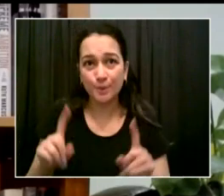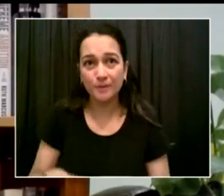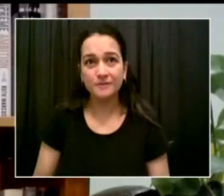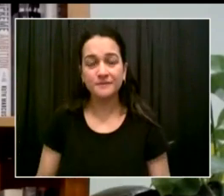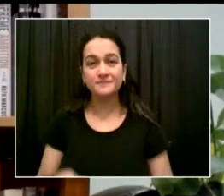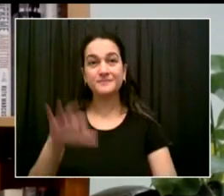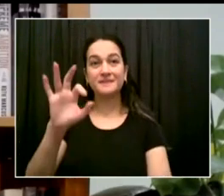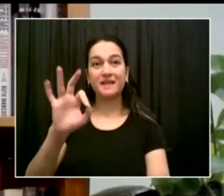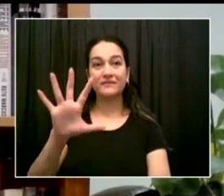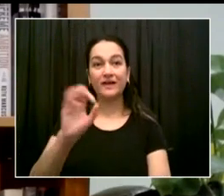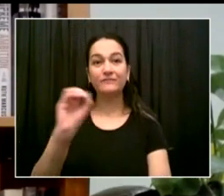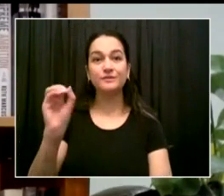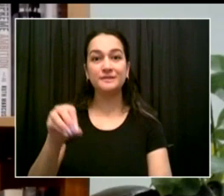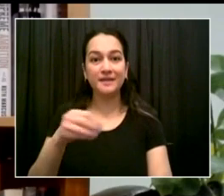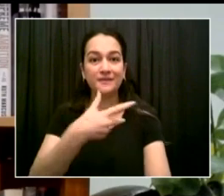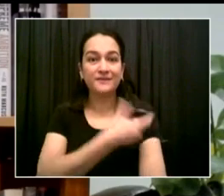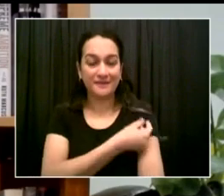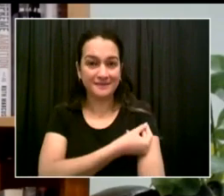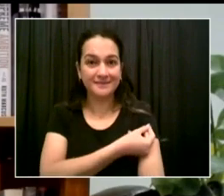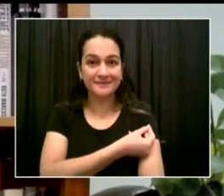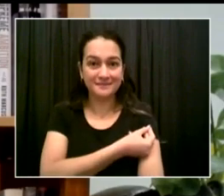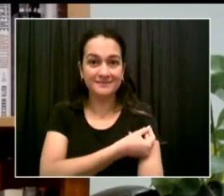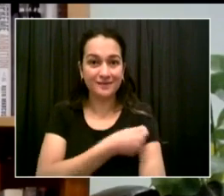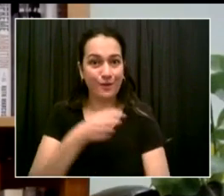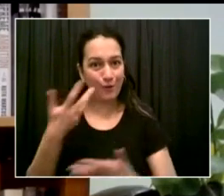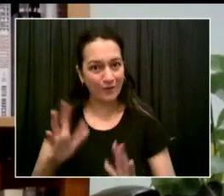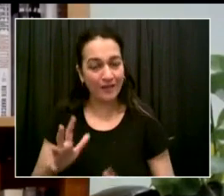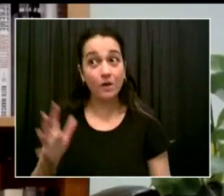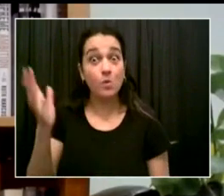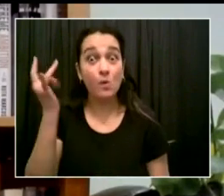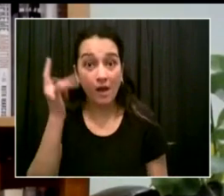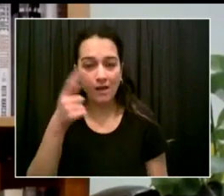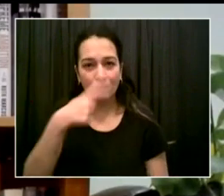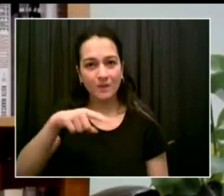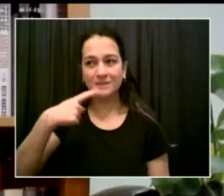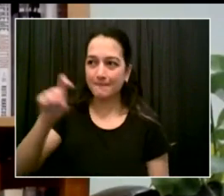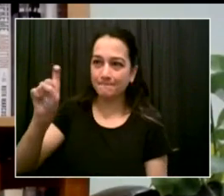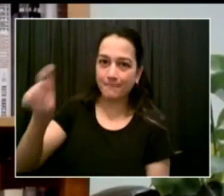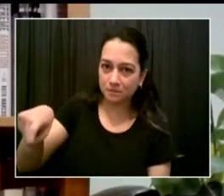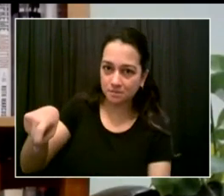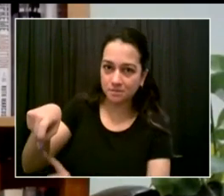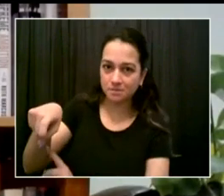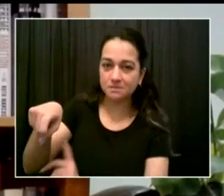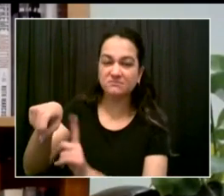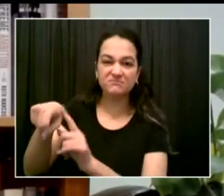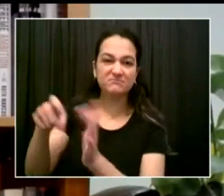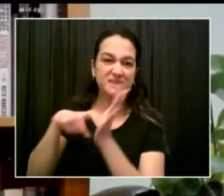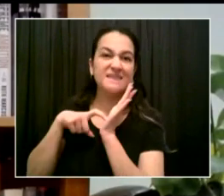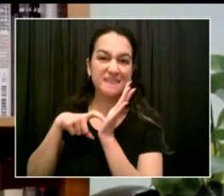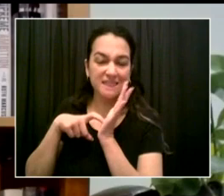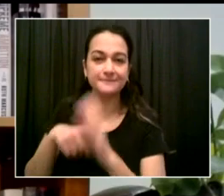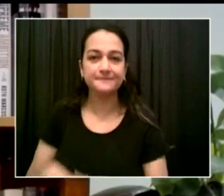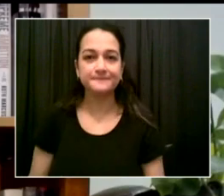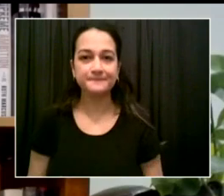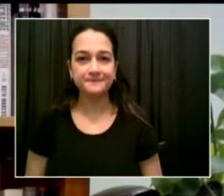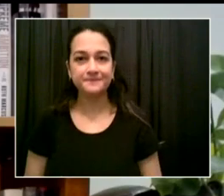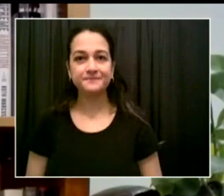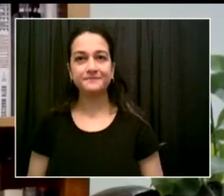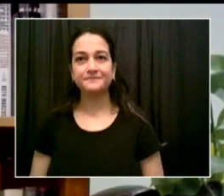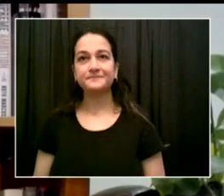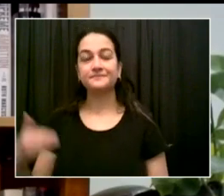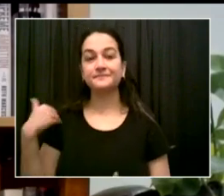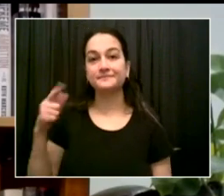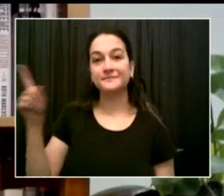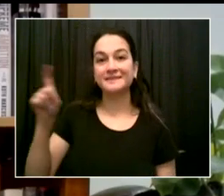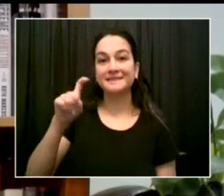facilities that have mandated vaccines have gotten over 95% and some 100% of the workers